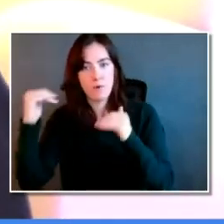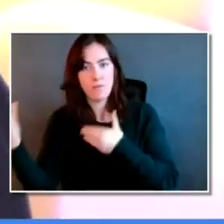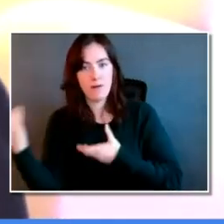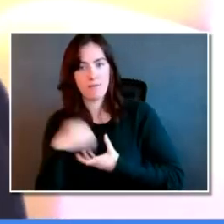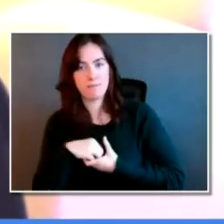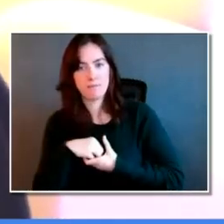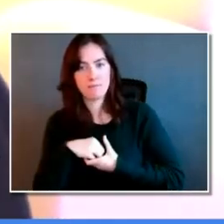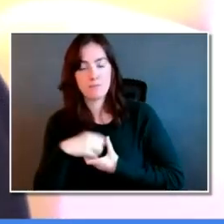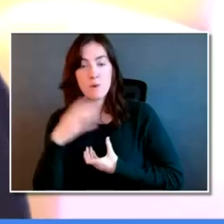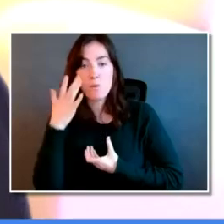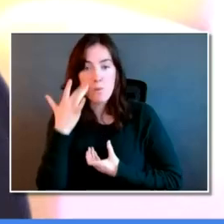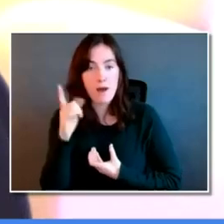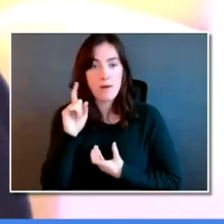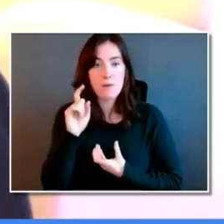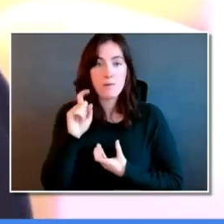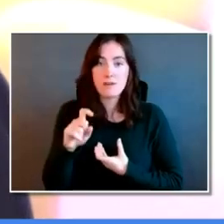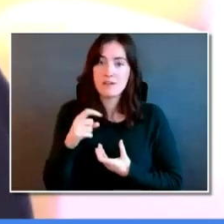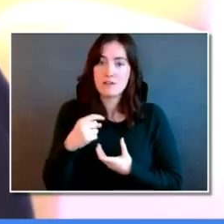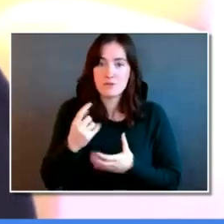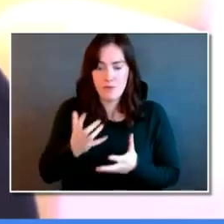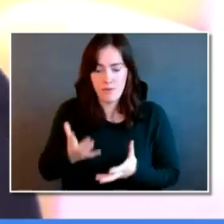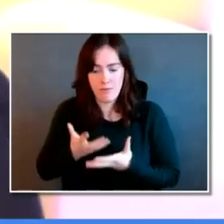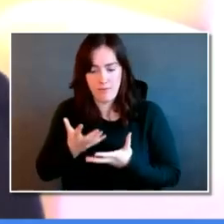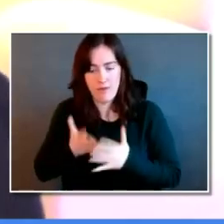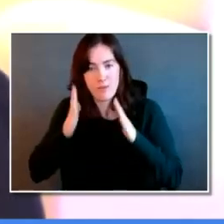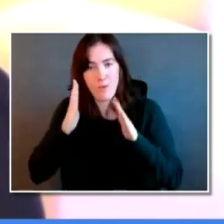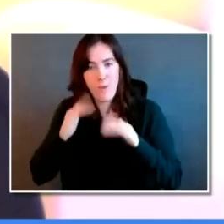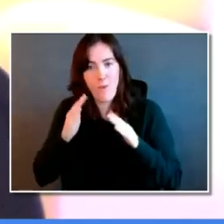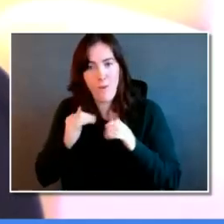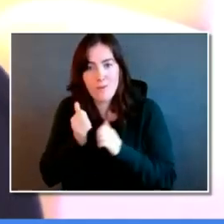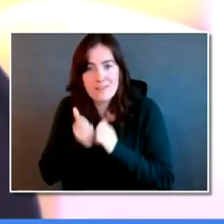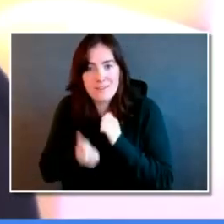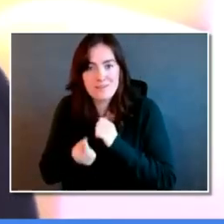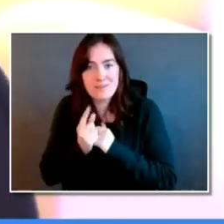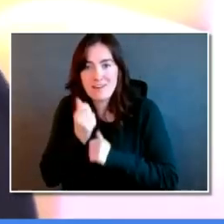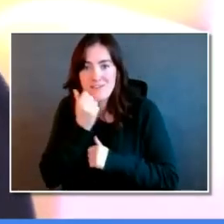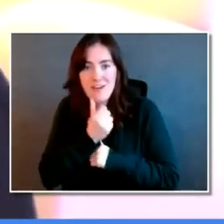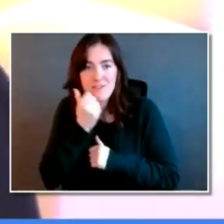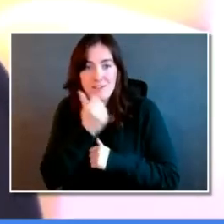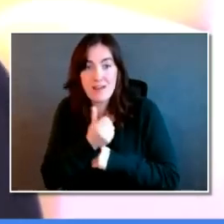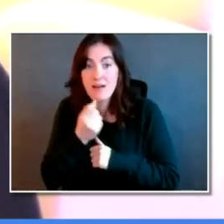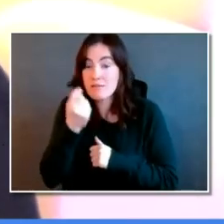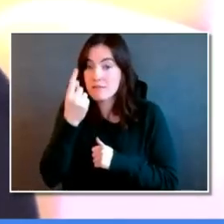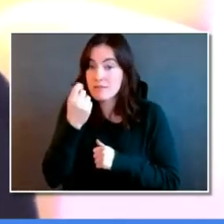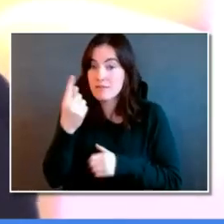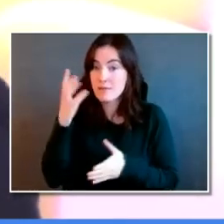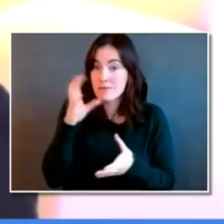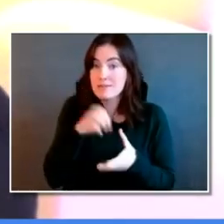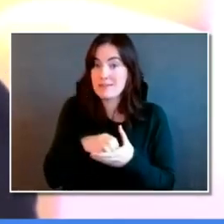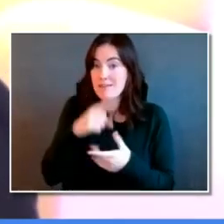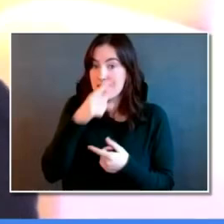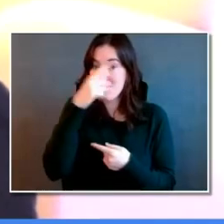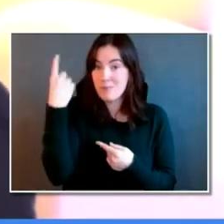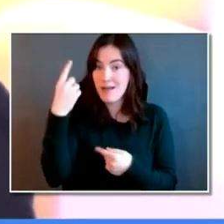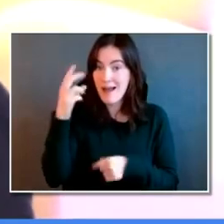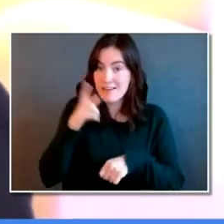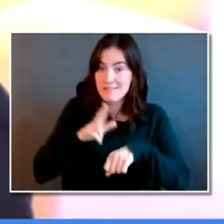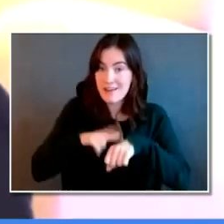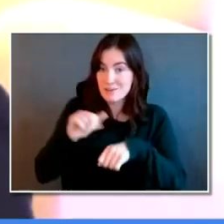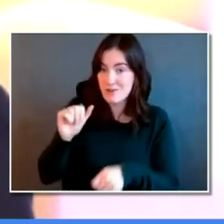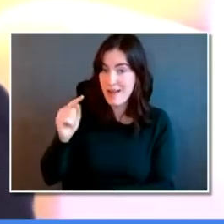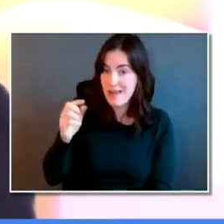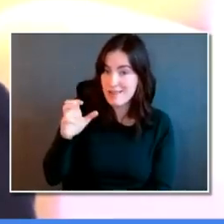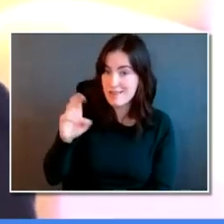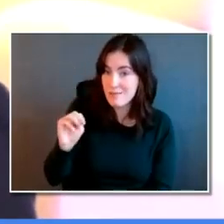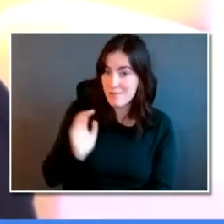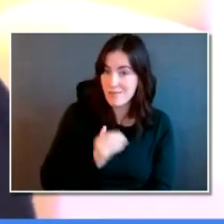every minute of every day. It's certainly what's in the Black National Anthem. It's in the songs that we heard